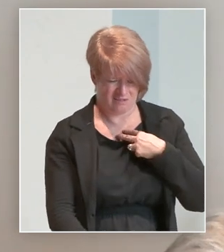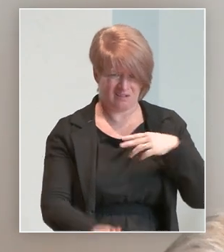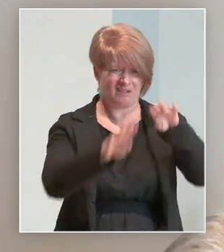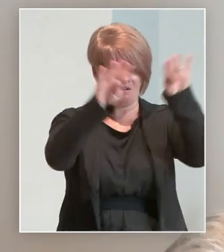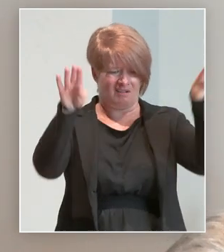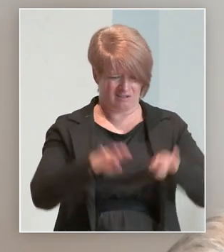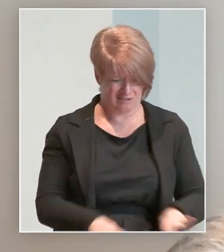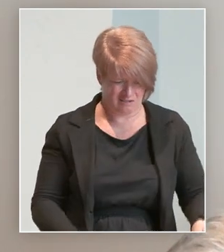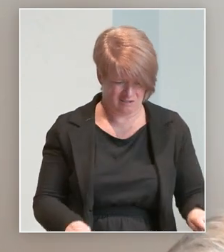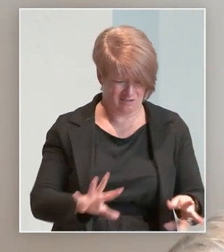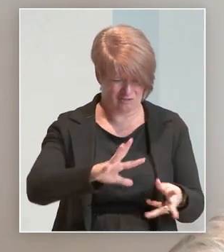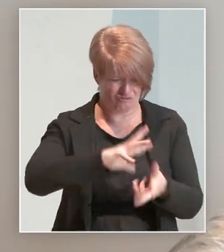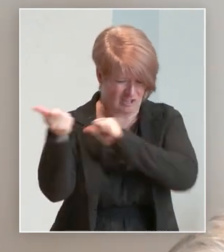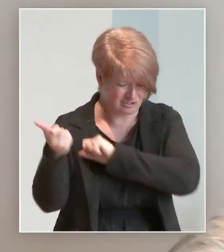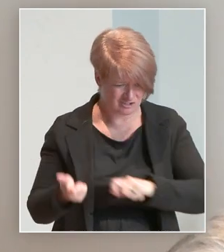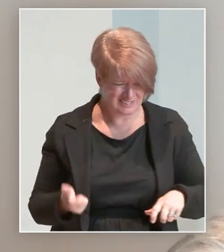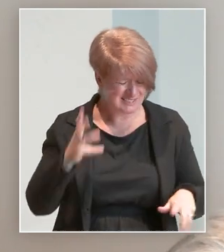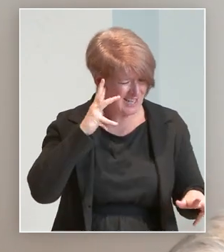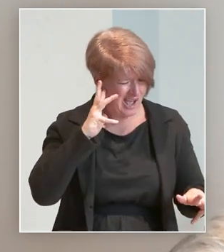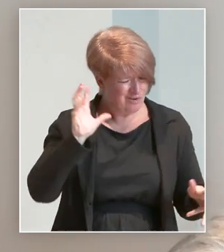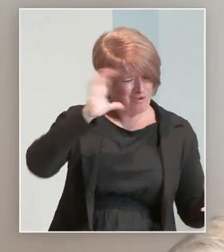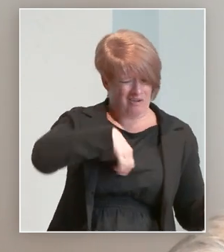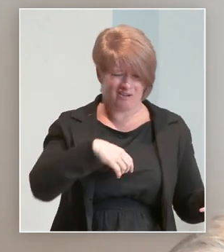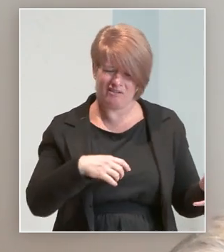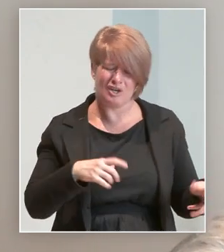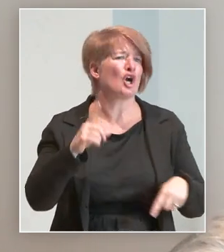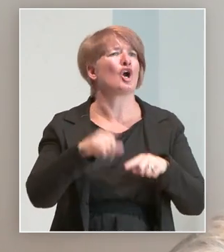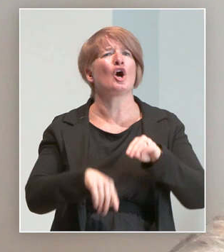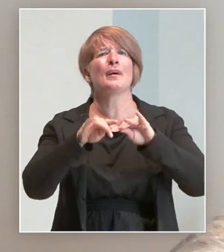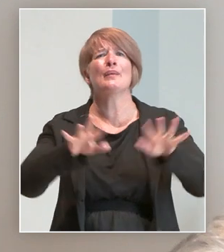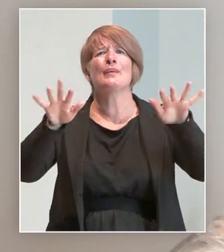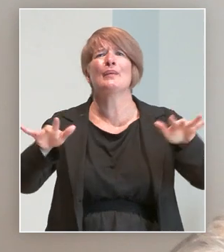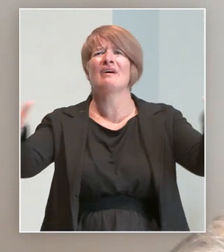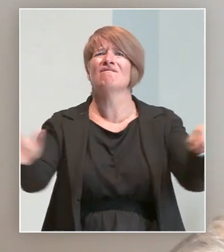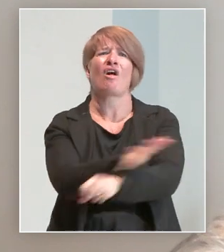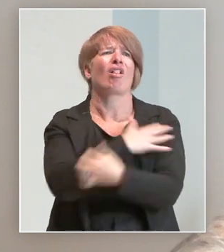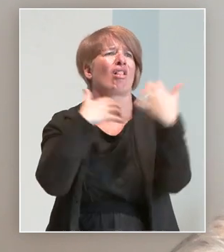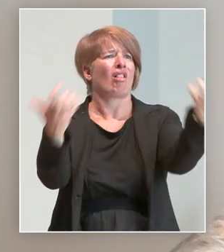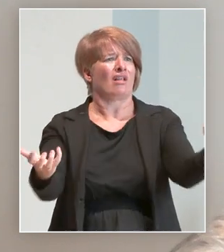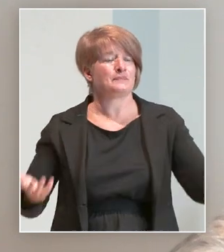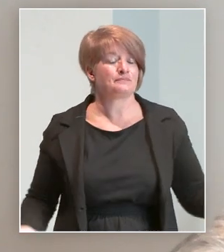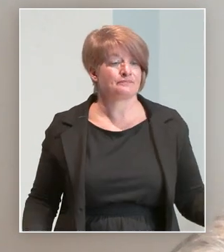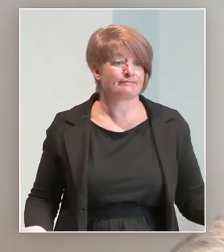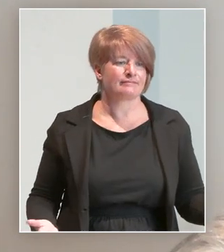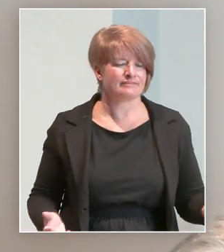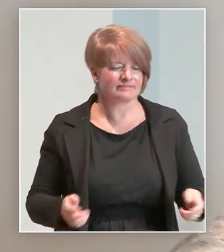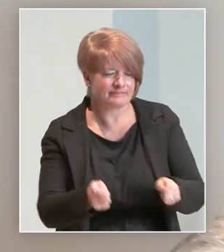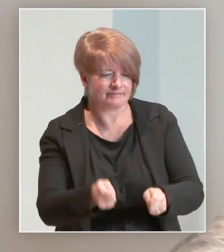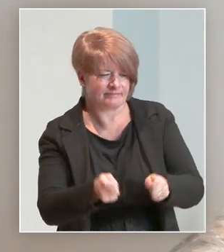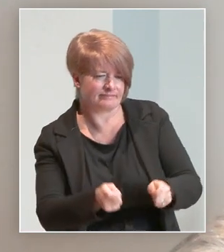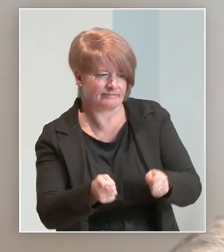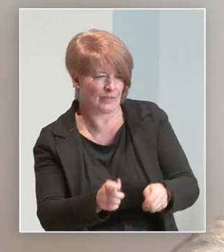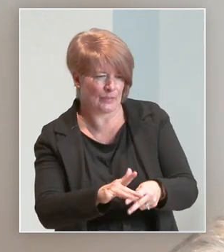upper and lower octaves. Its sound was not full enough to fill the hall. It was eventually tuned.